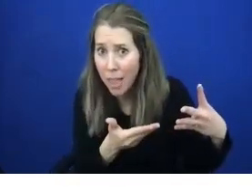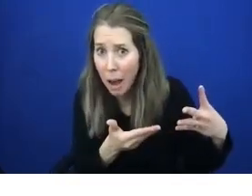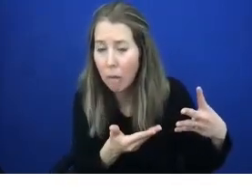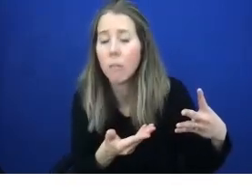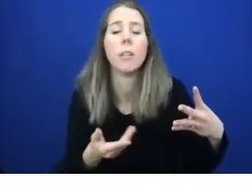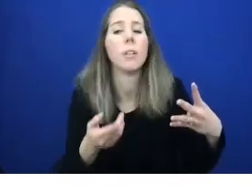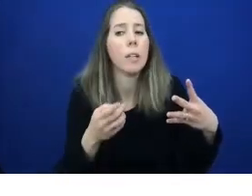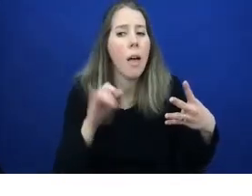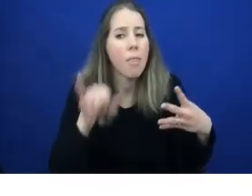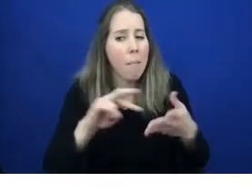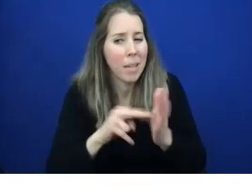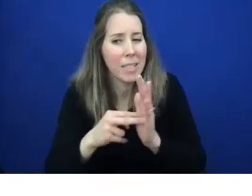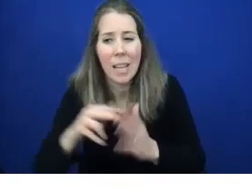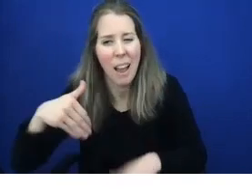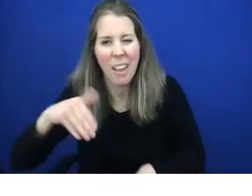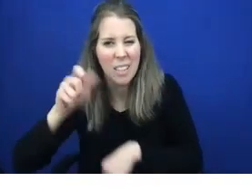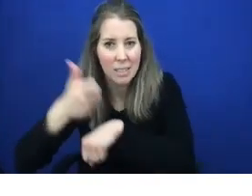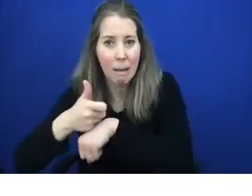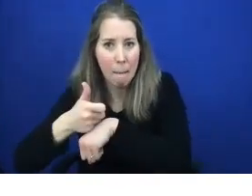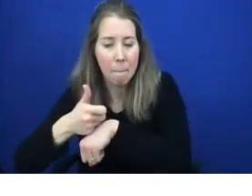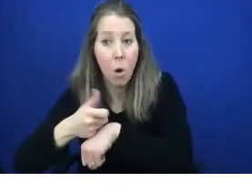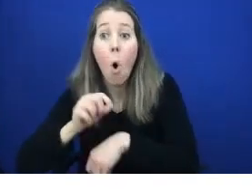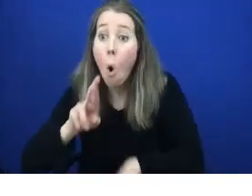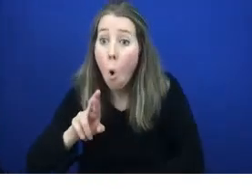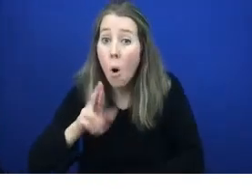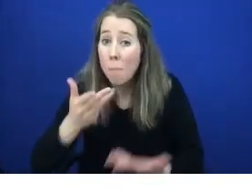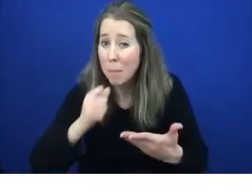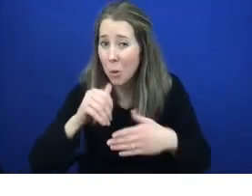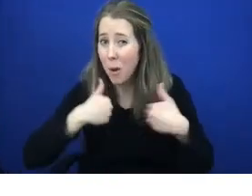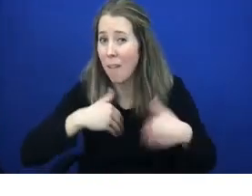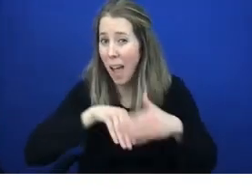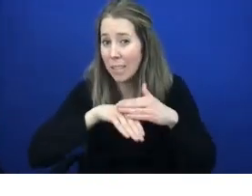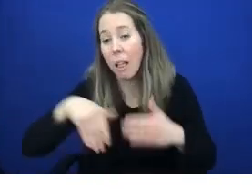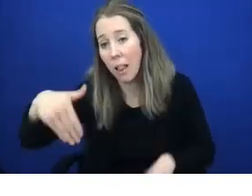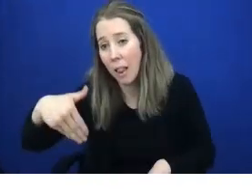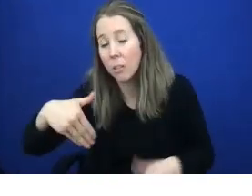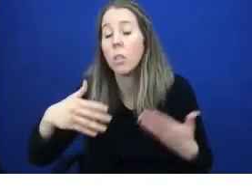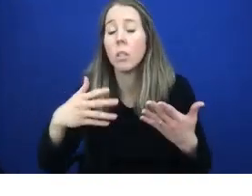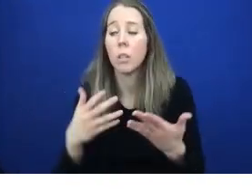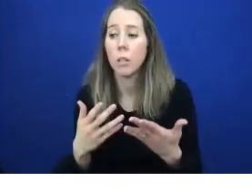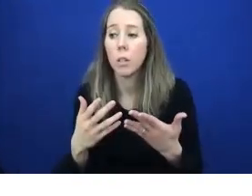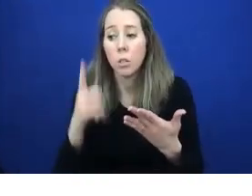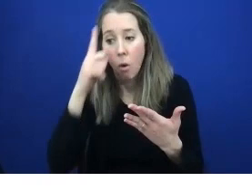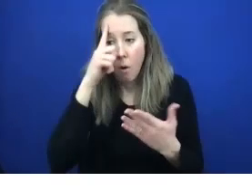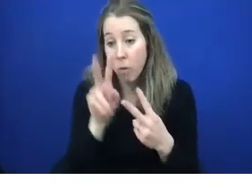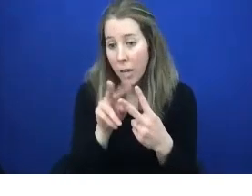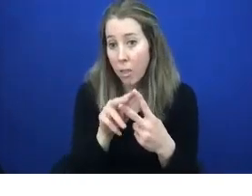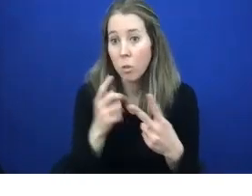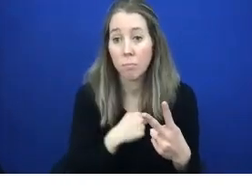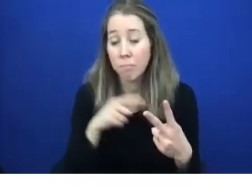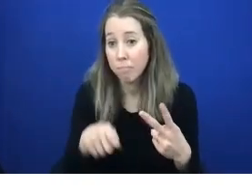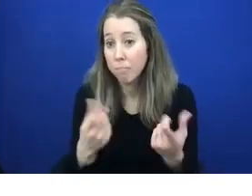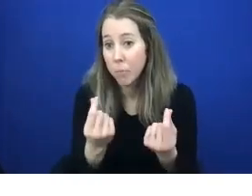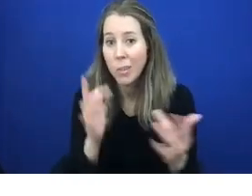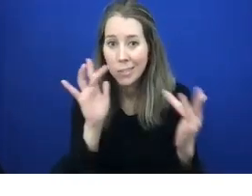links, it just means it hasn't been set up or that you don't have access to it yet. So for either of those, we just need to get